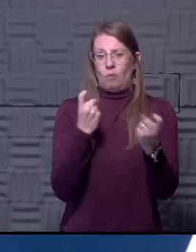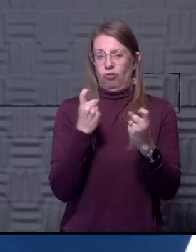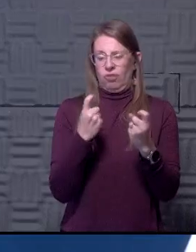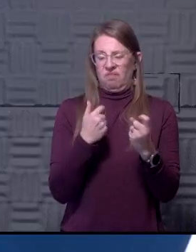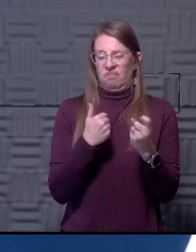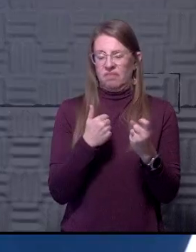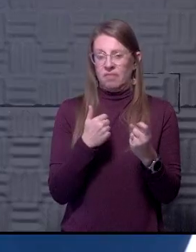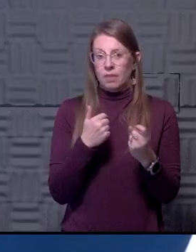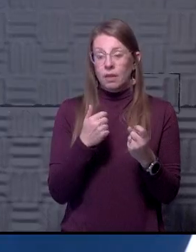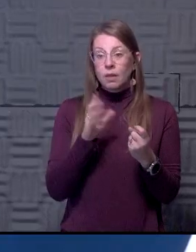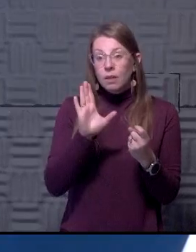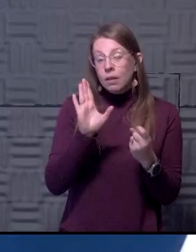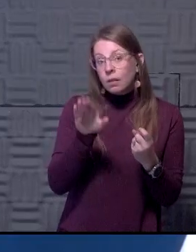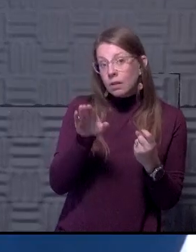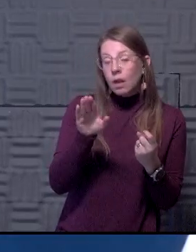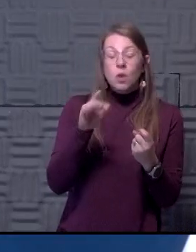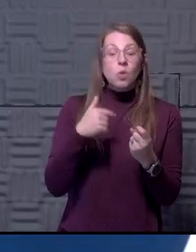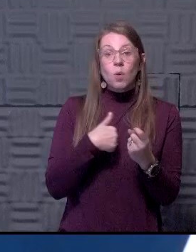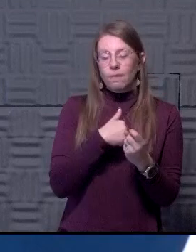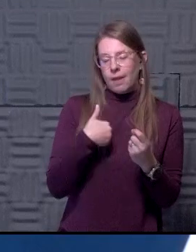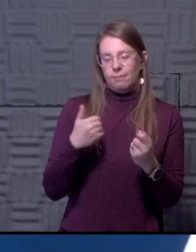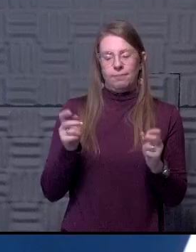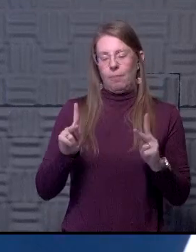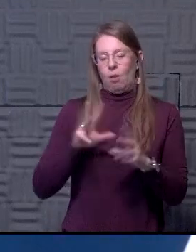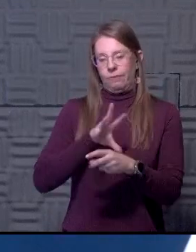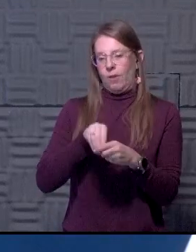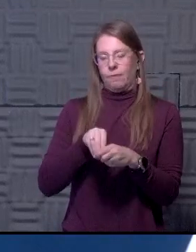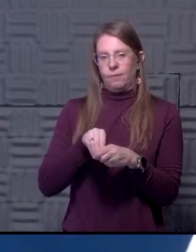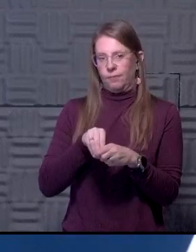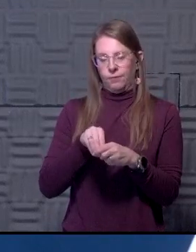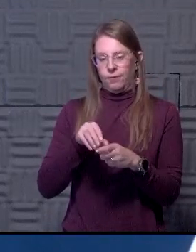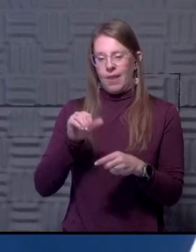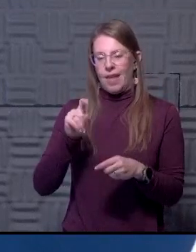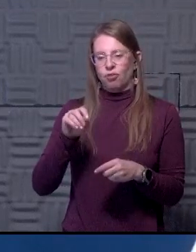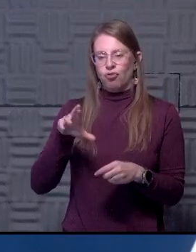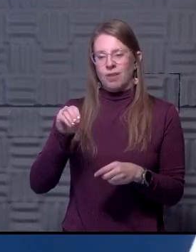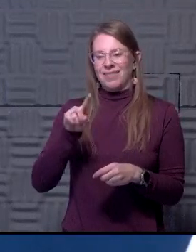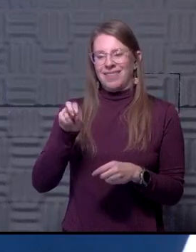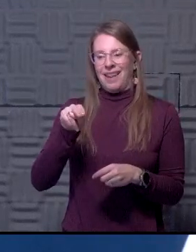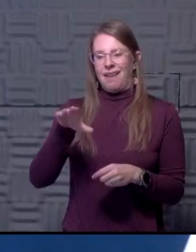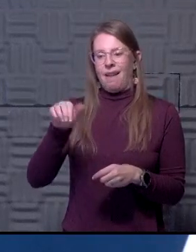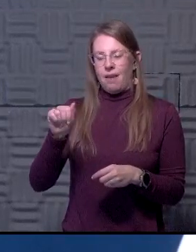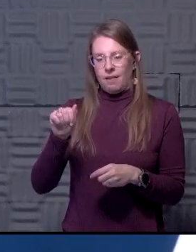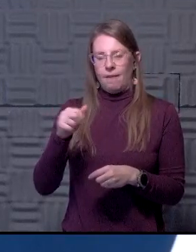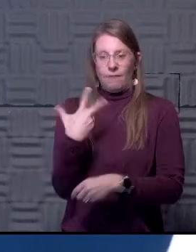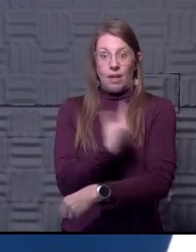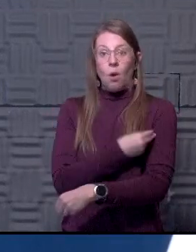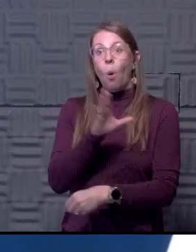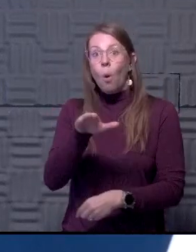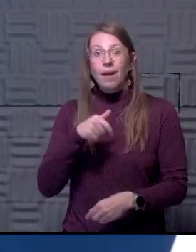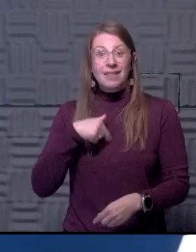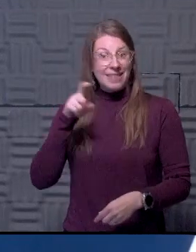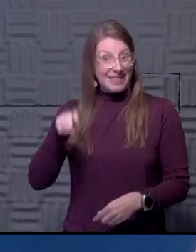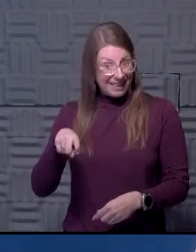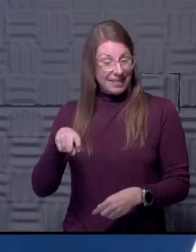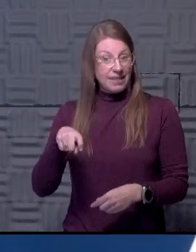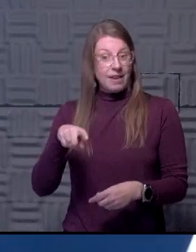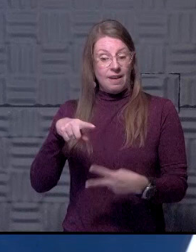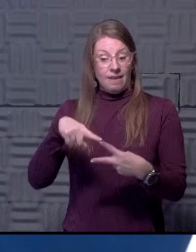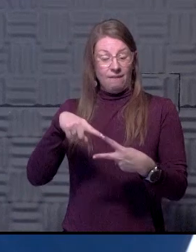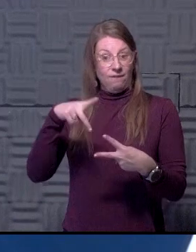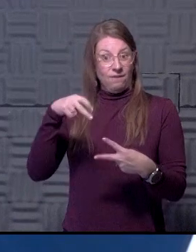is, can I get, we've had people participate and get the AstraZeneca vaccine, and then they wonder, oh, can they get the Pfizer vaccine? And